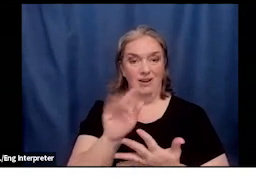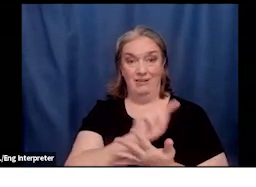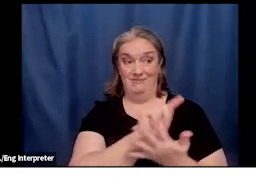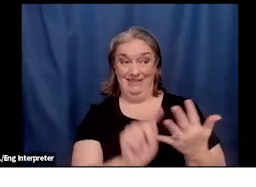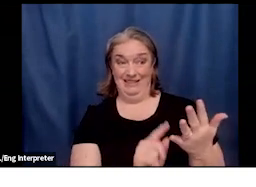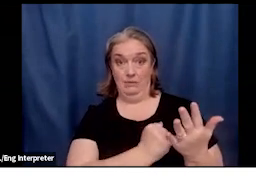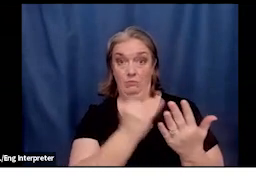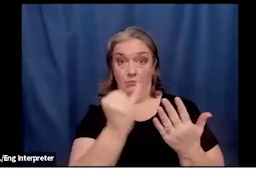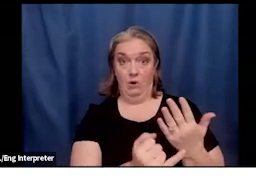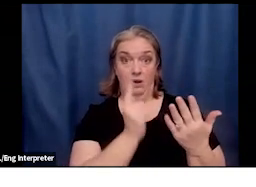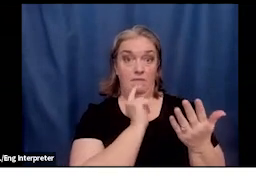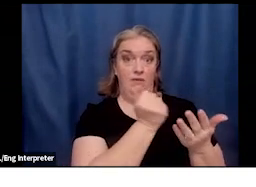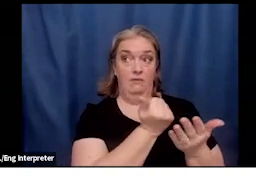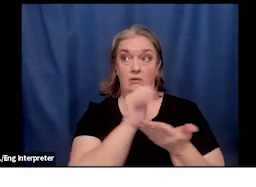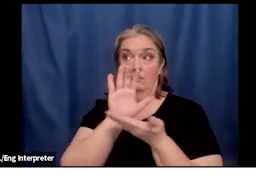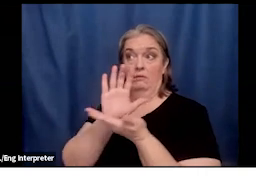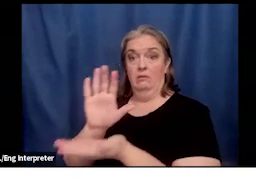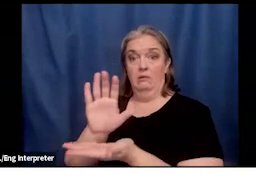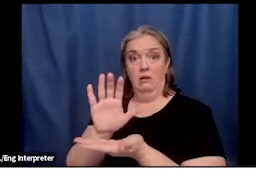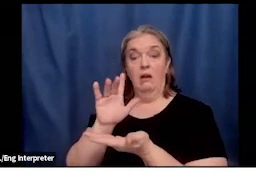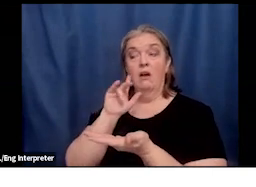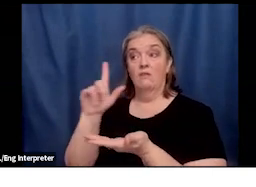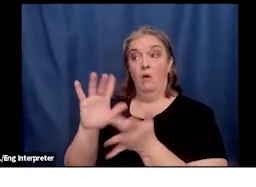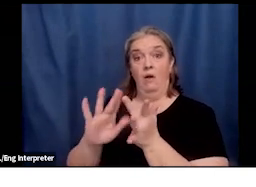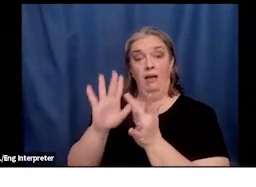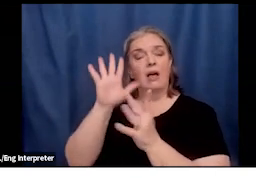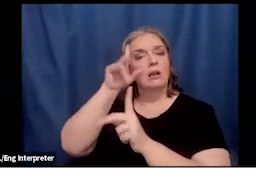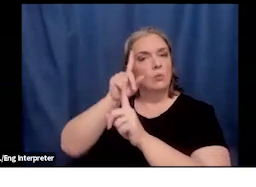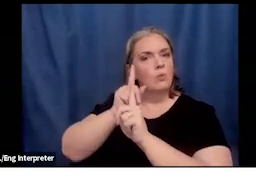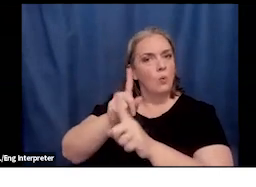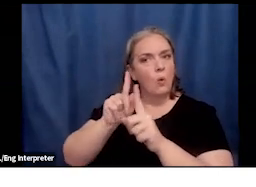kinds of projects with a clear intent to reach Boise residents.